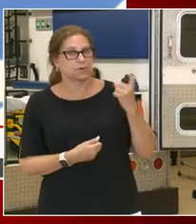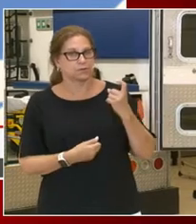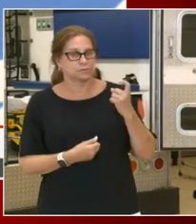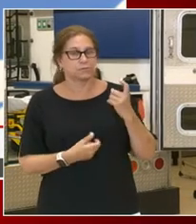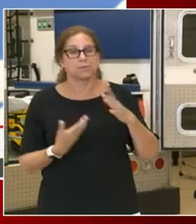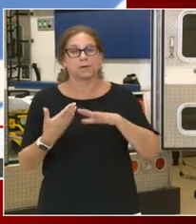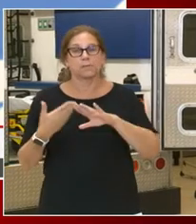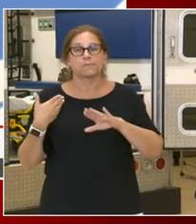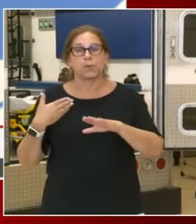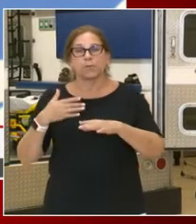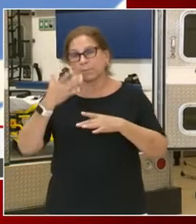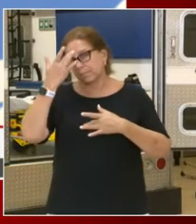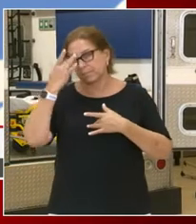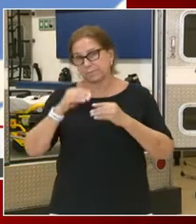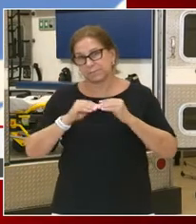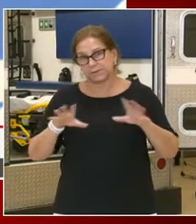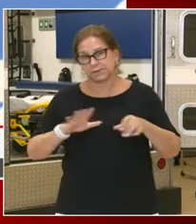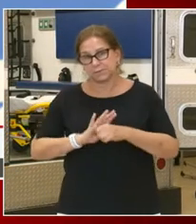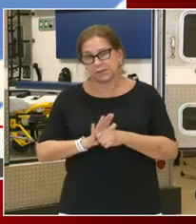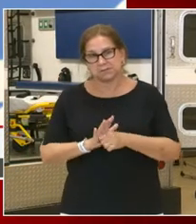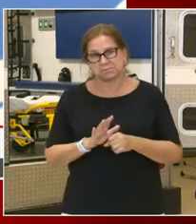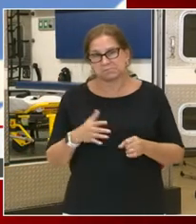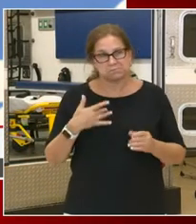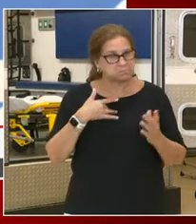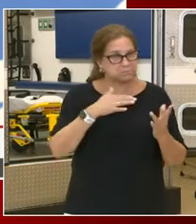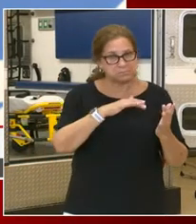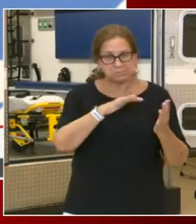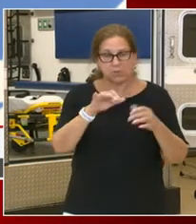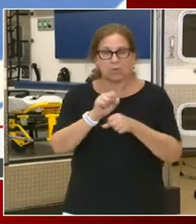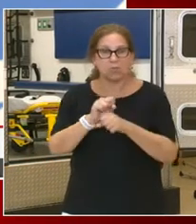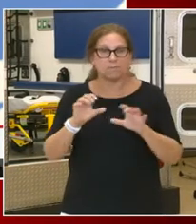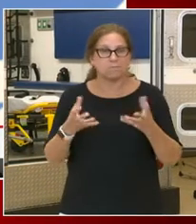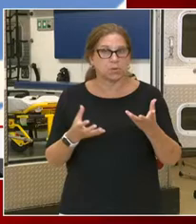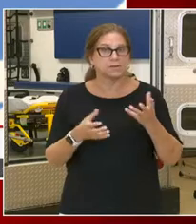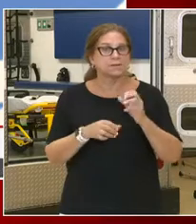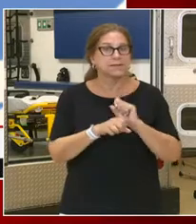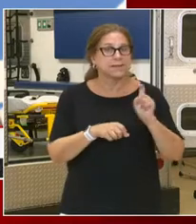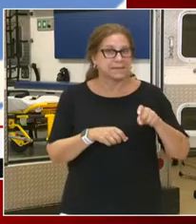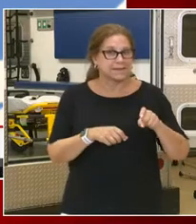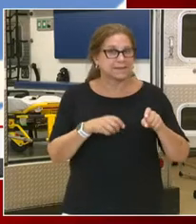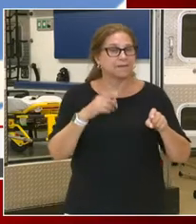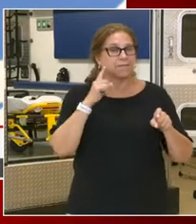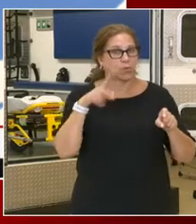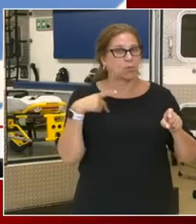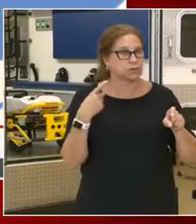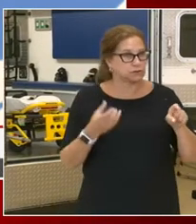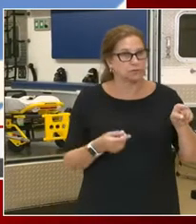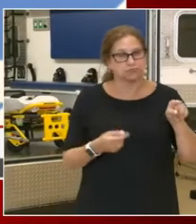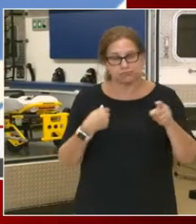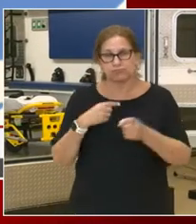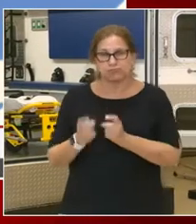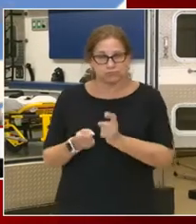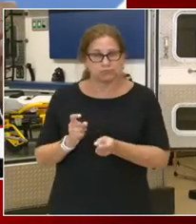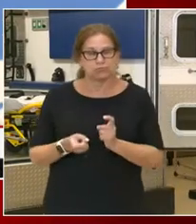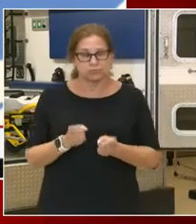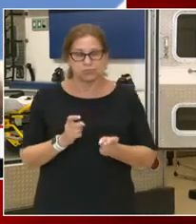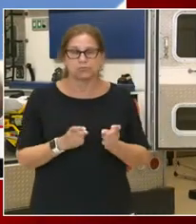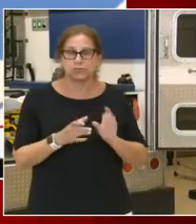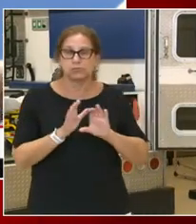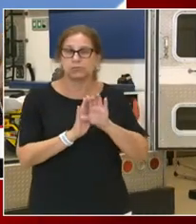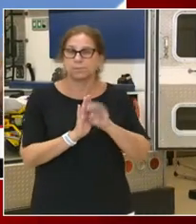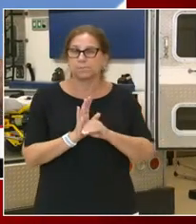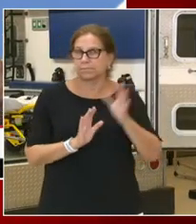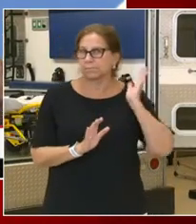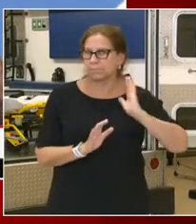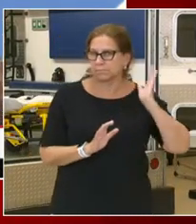what the workforce needs are for the district. And so we've been retooling our curriculum to focus specifically